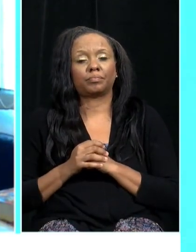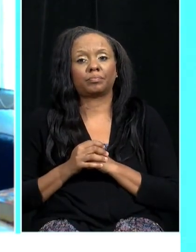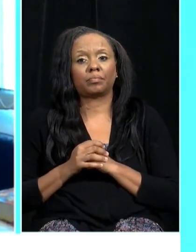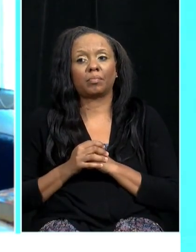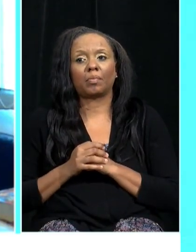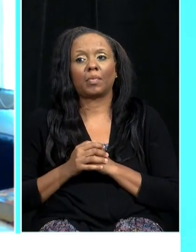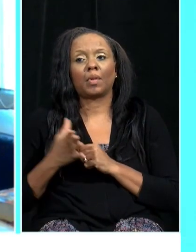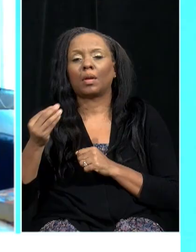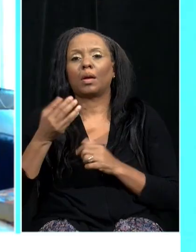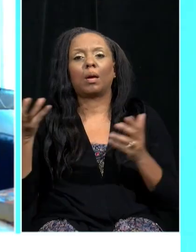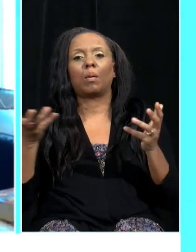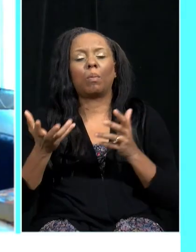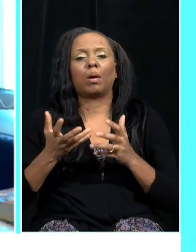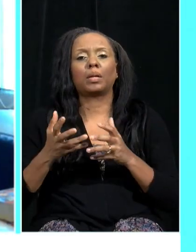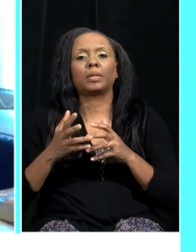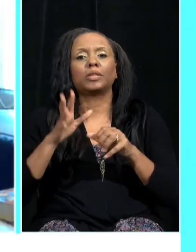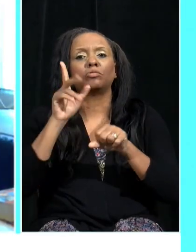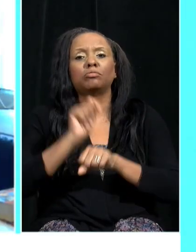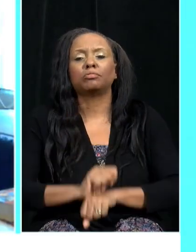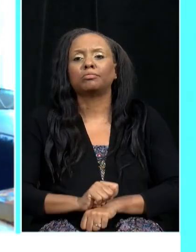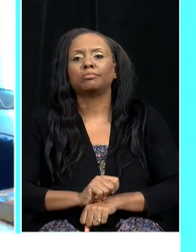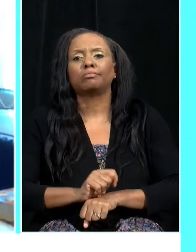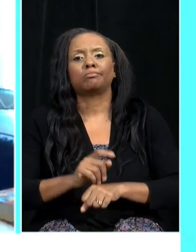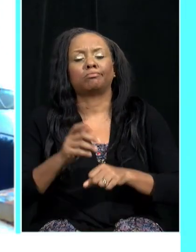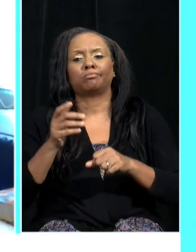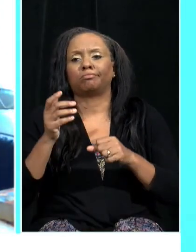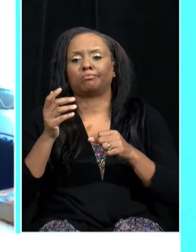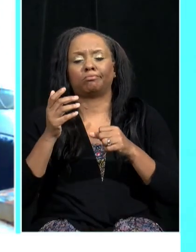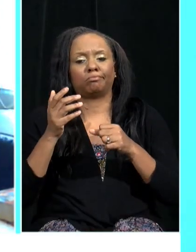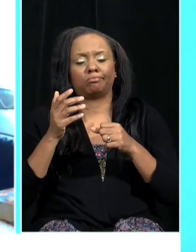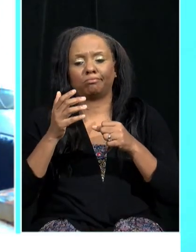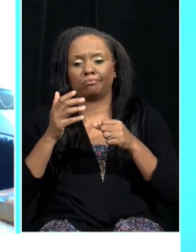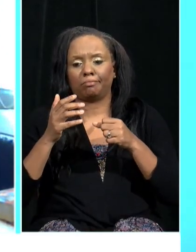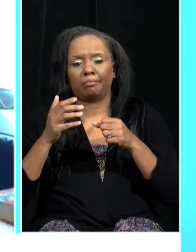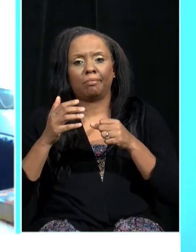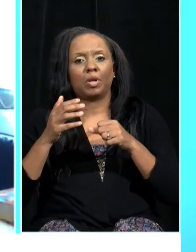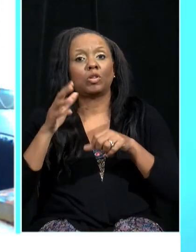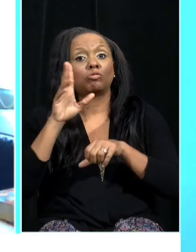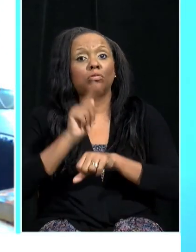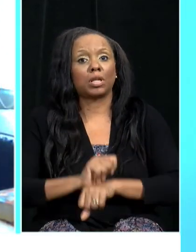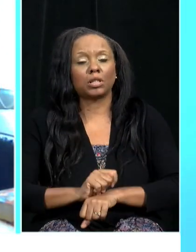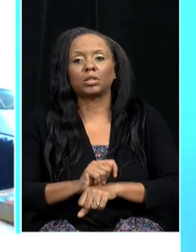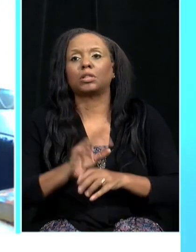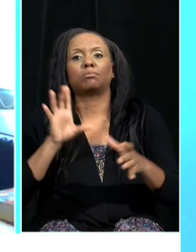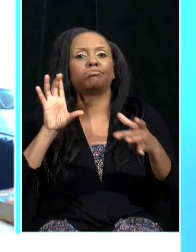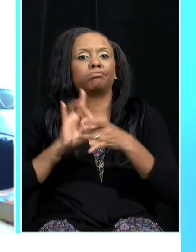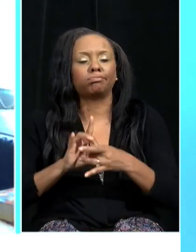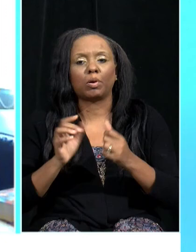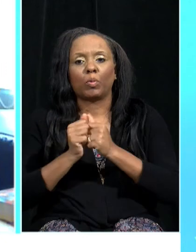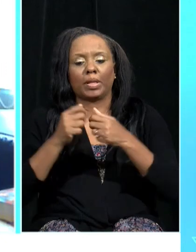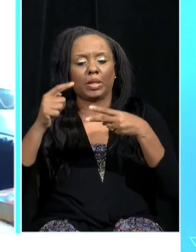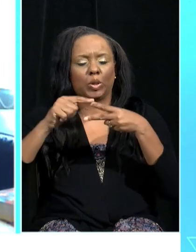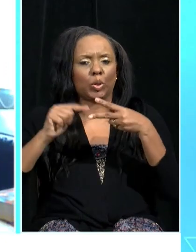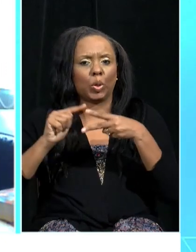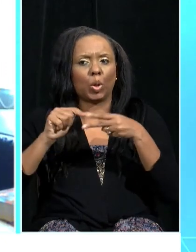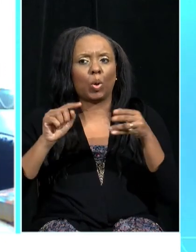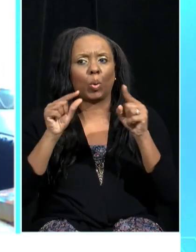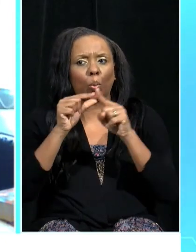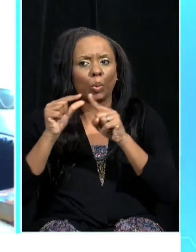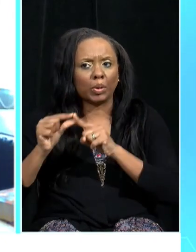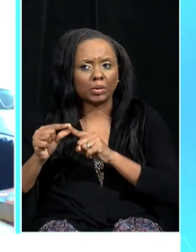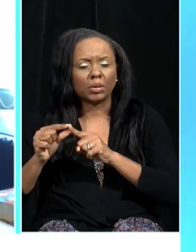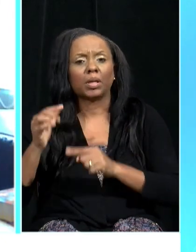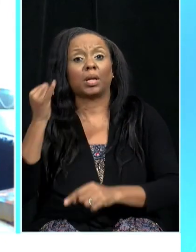what the fund would wish to see. And if statecraft is going to be about the pursuit